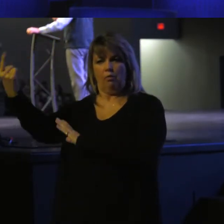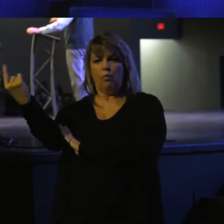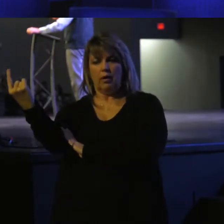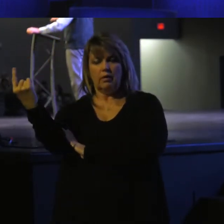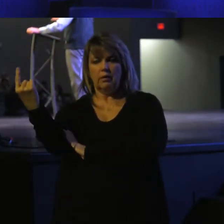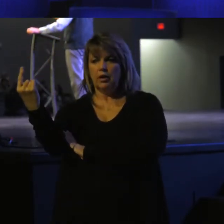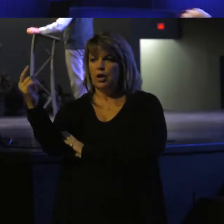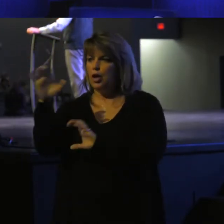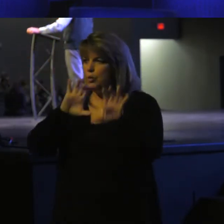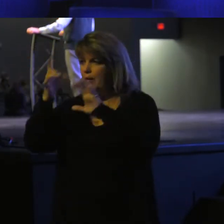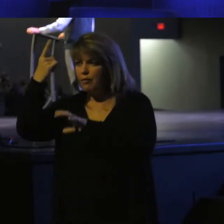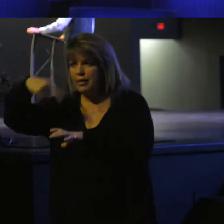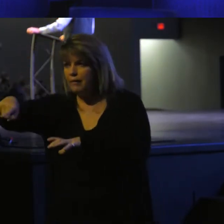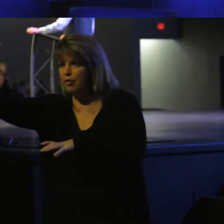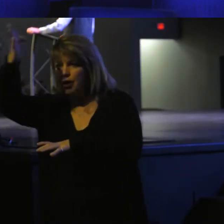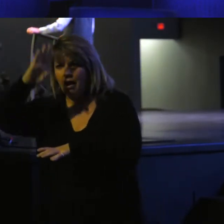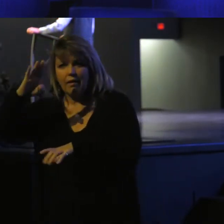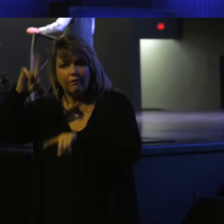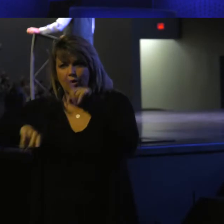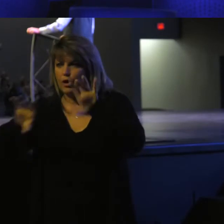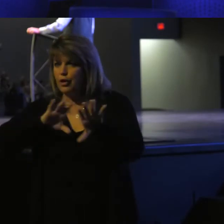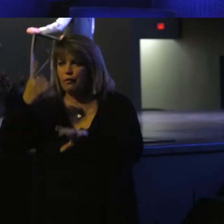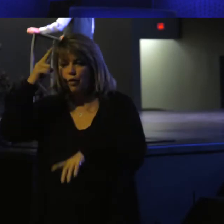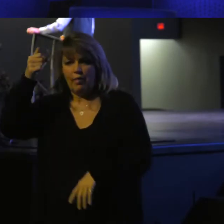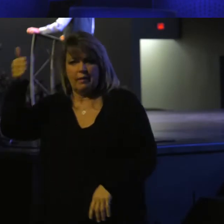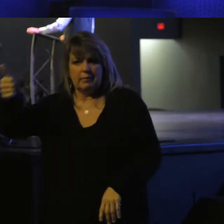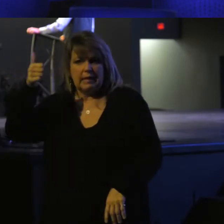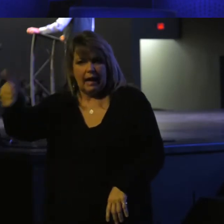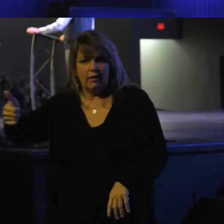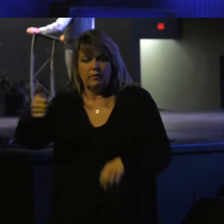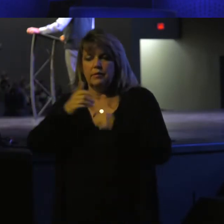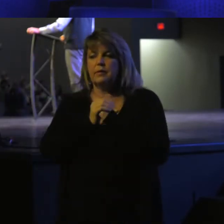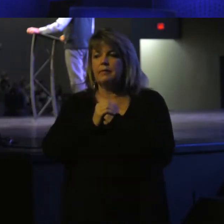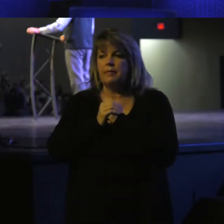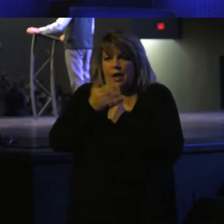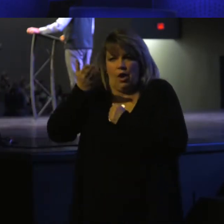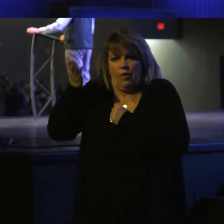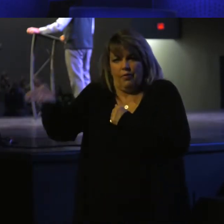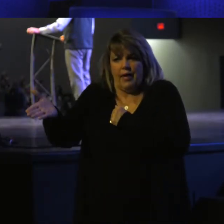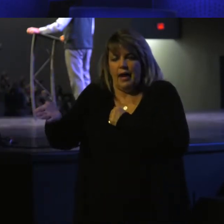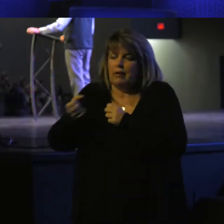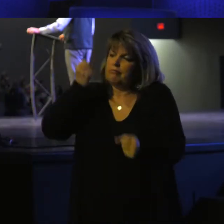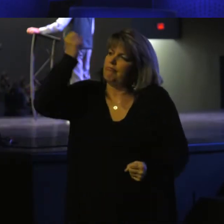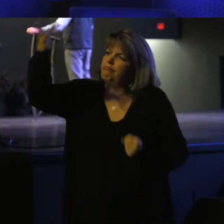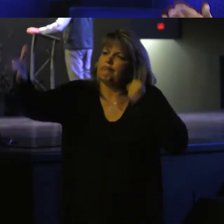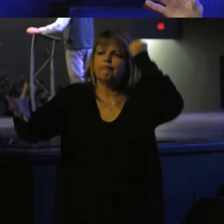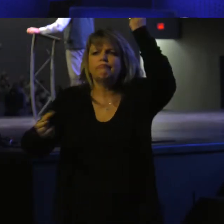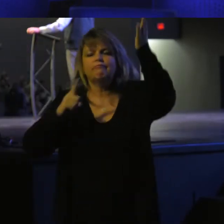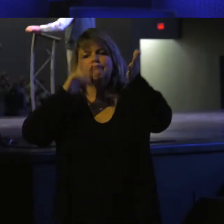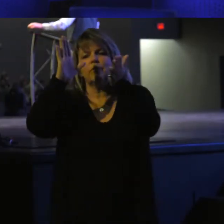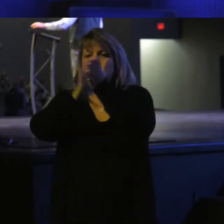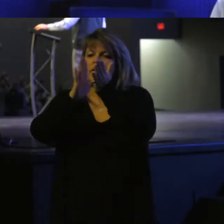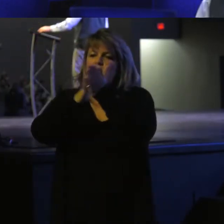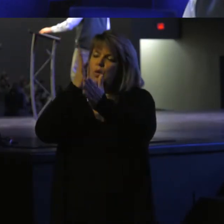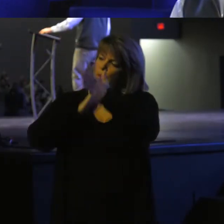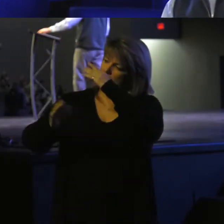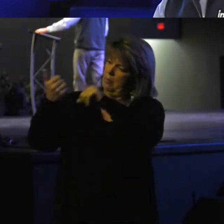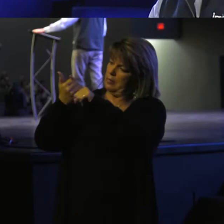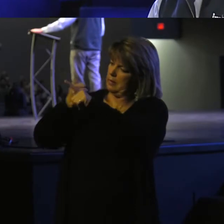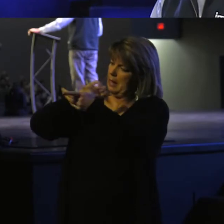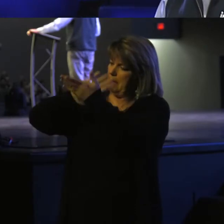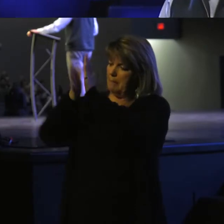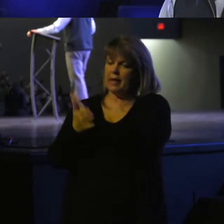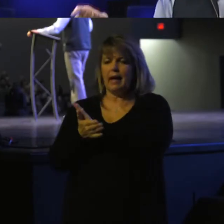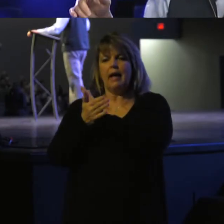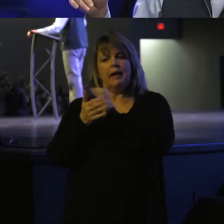who did for them what they could not do for themselves. They're there to sing the praises of the one who humbled himself and became